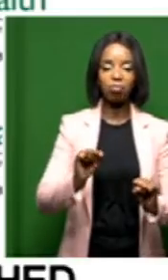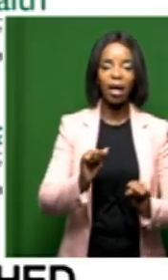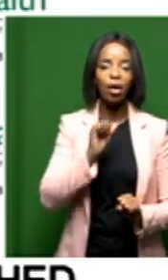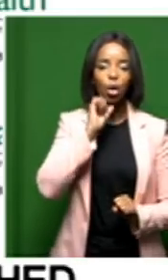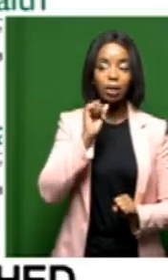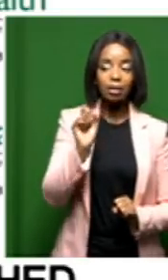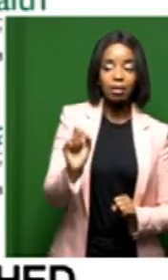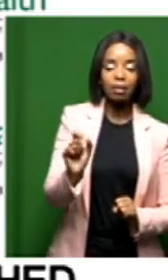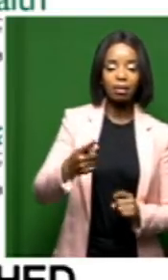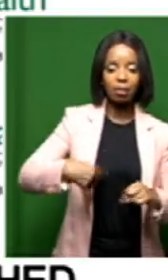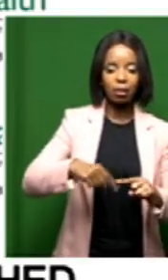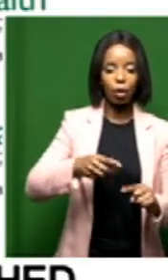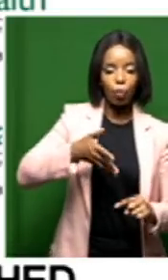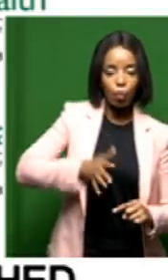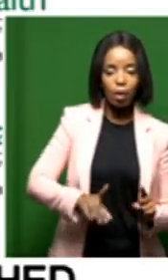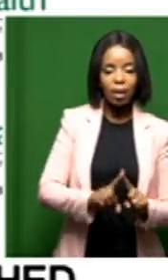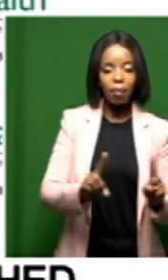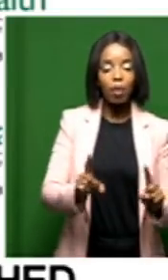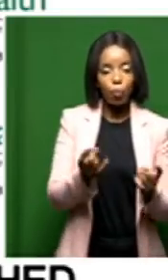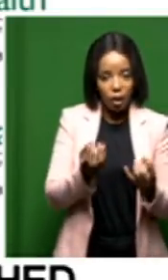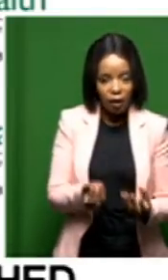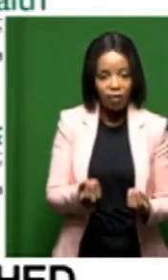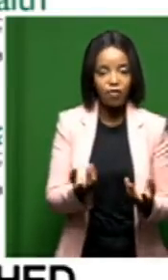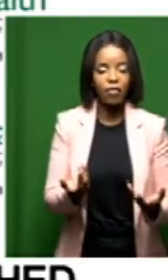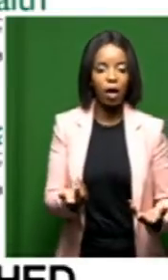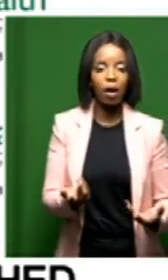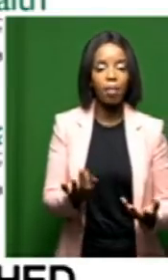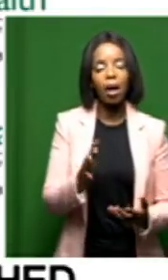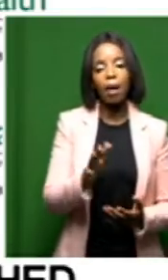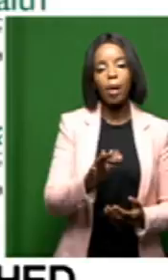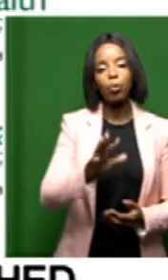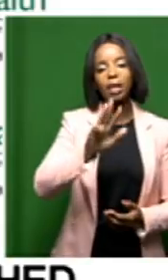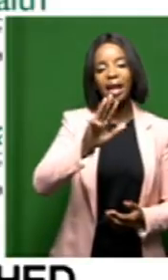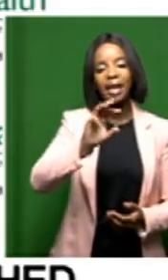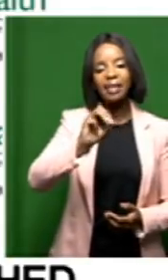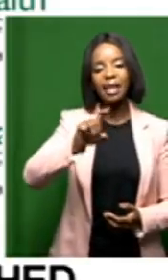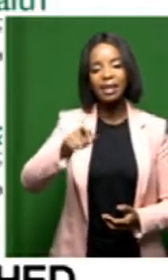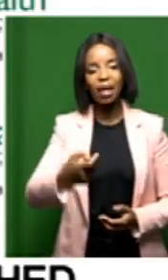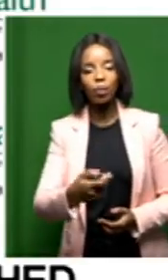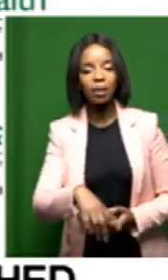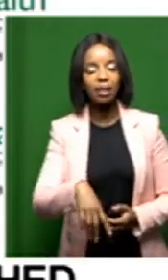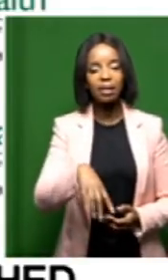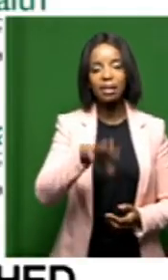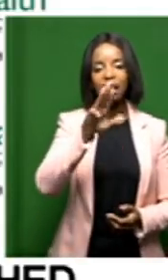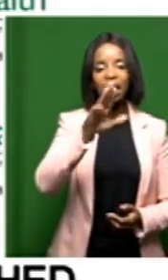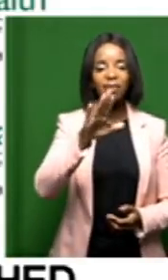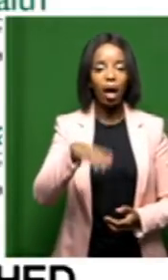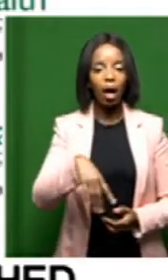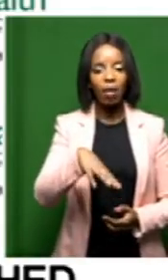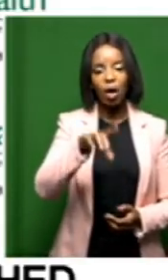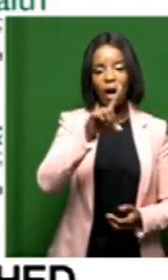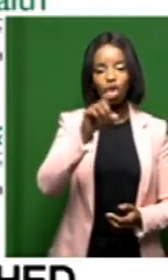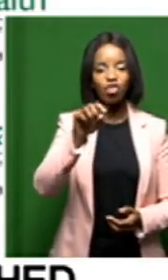we wished for, but we know we do have an uptake of about 90,000, 85,000, 100,000, of